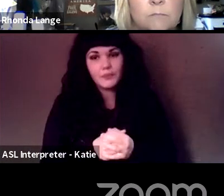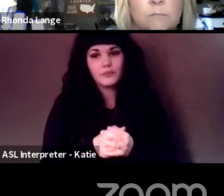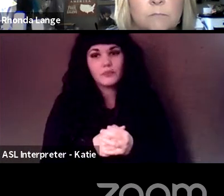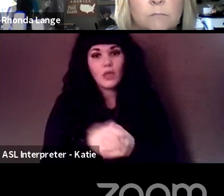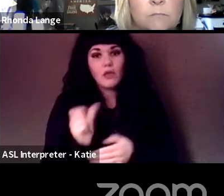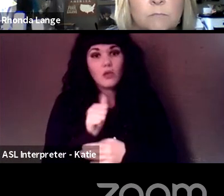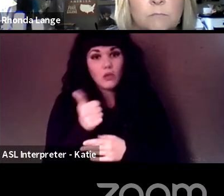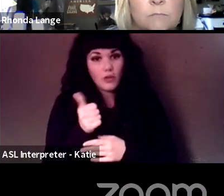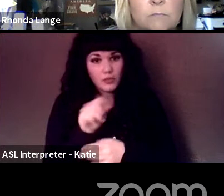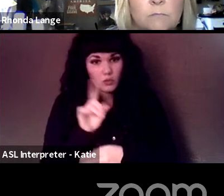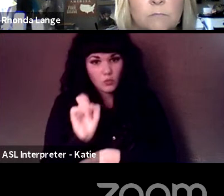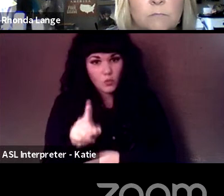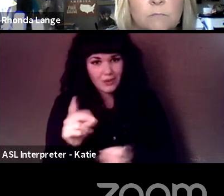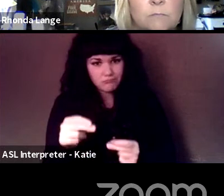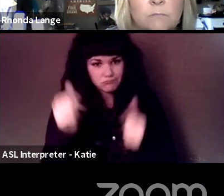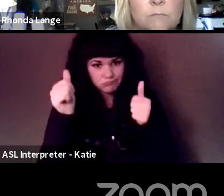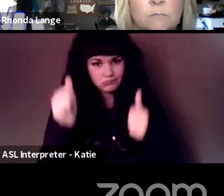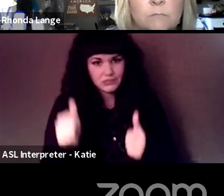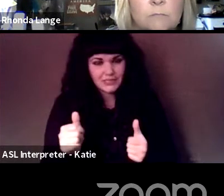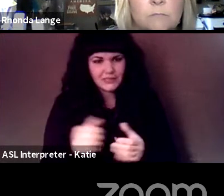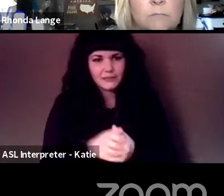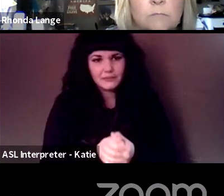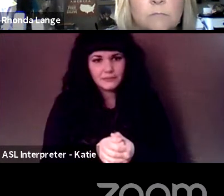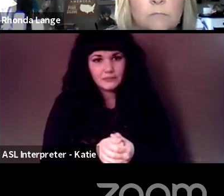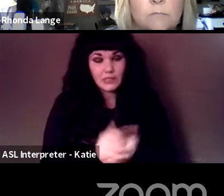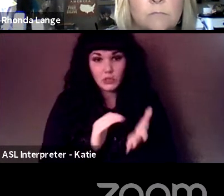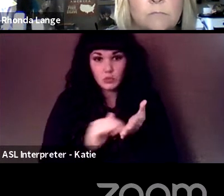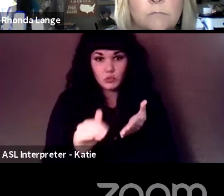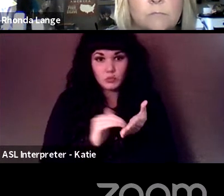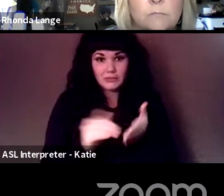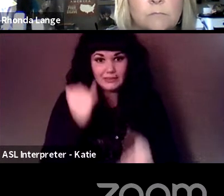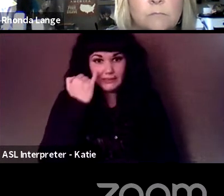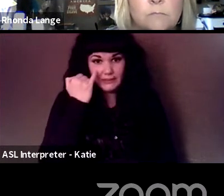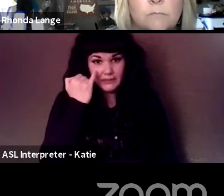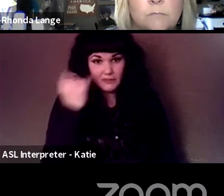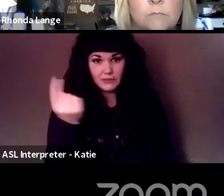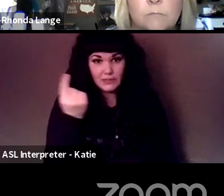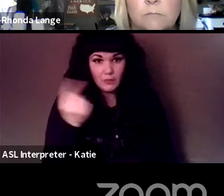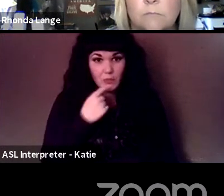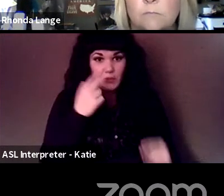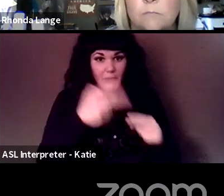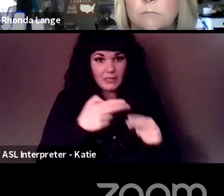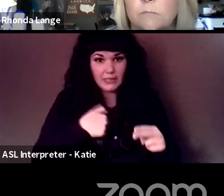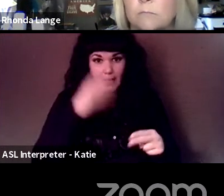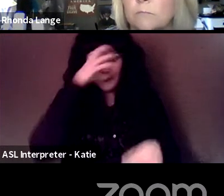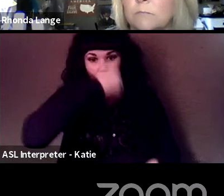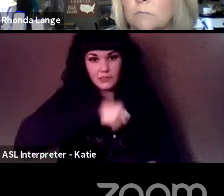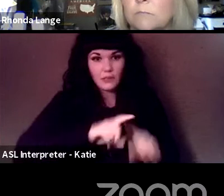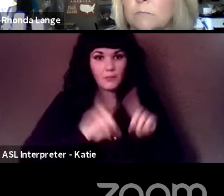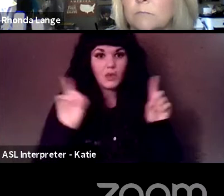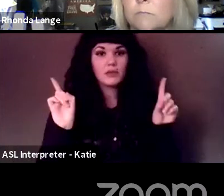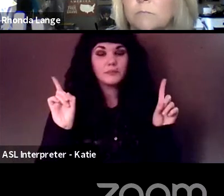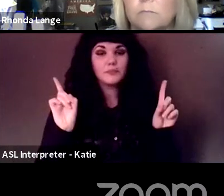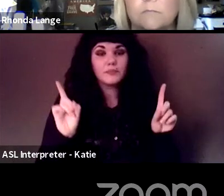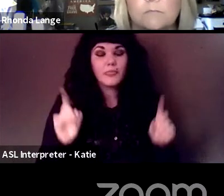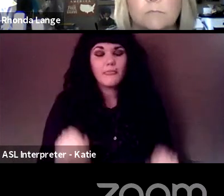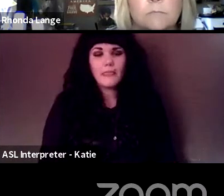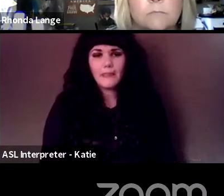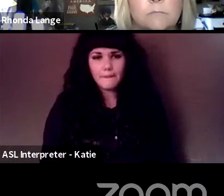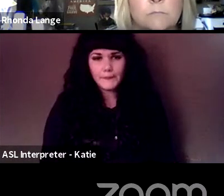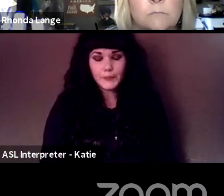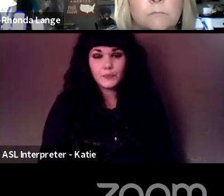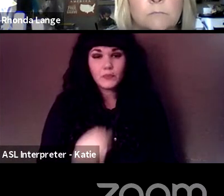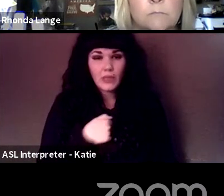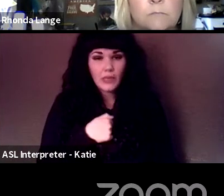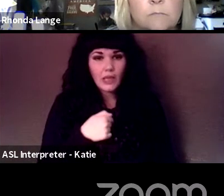quick was, and pardon me if this has been out there and I missed it somewhere, but as I've been looking at on some